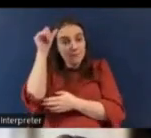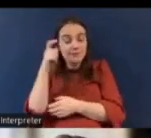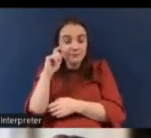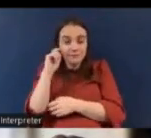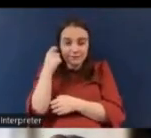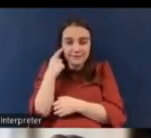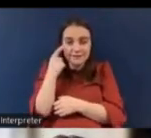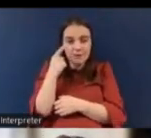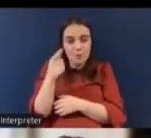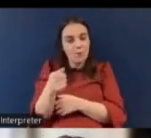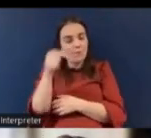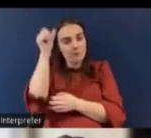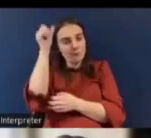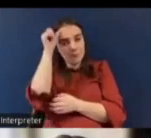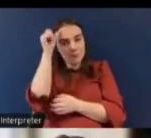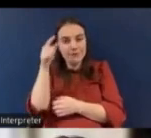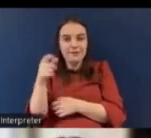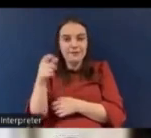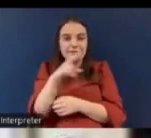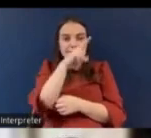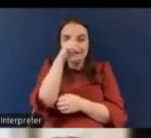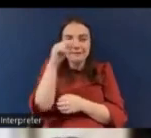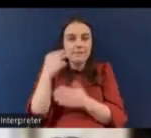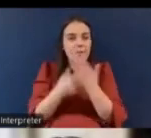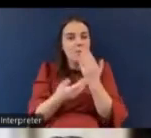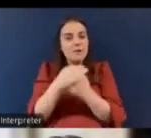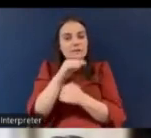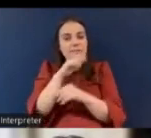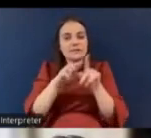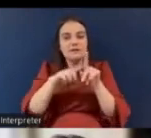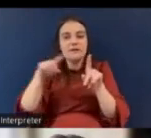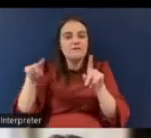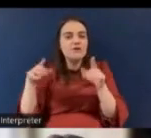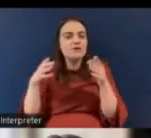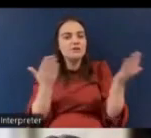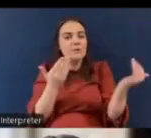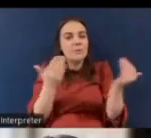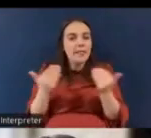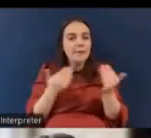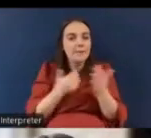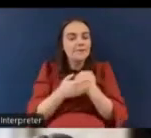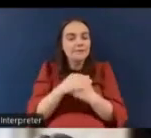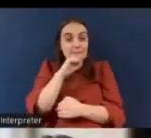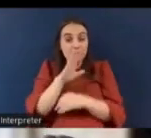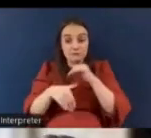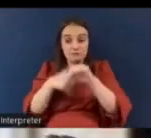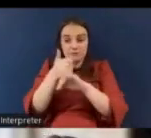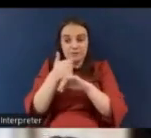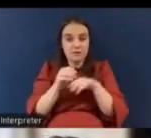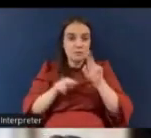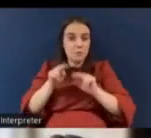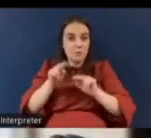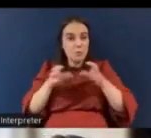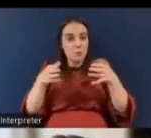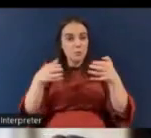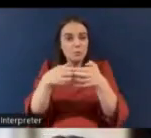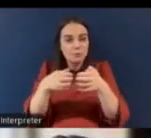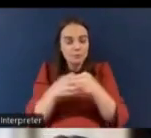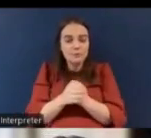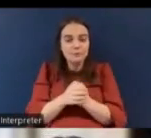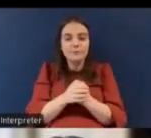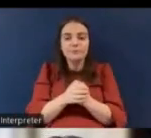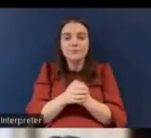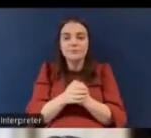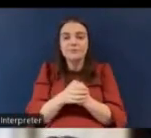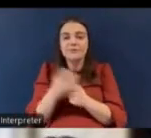this toolkit, about the examples of what a diversity welcome might look like when you're hosting a group. And then you can see what one of